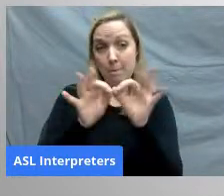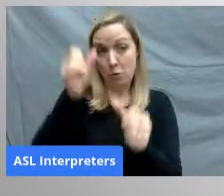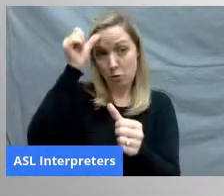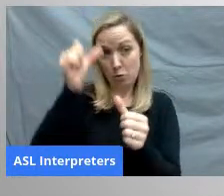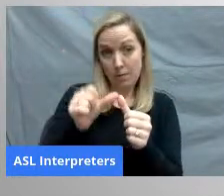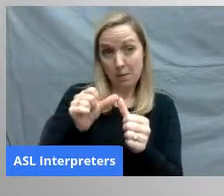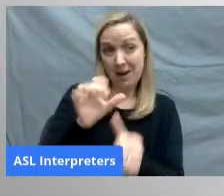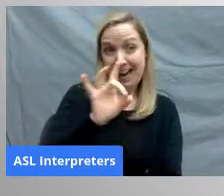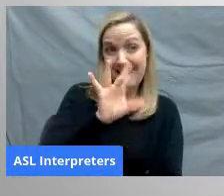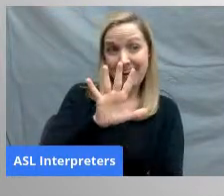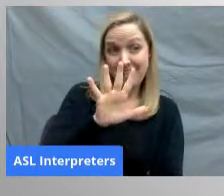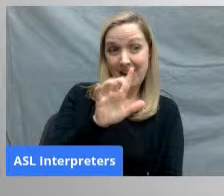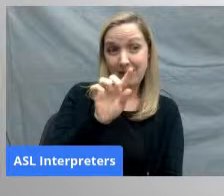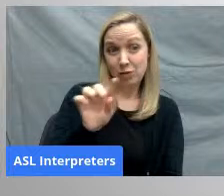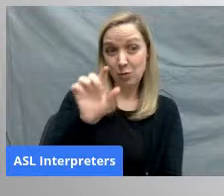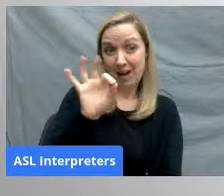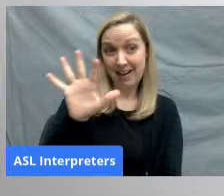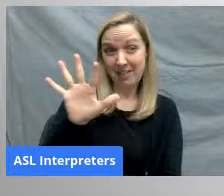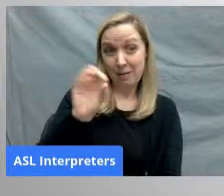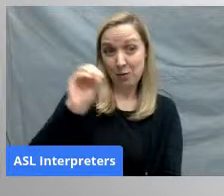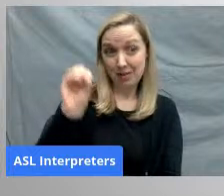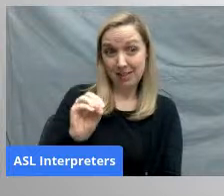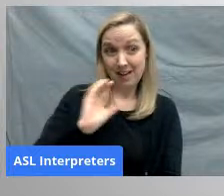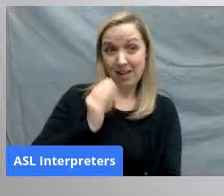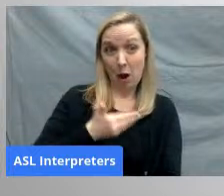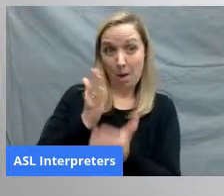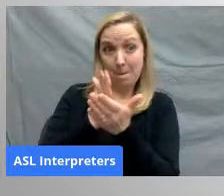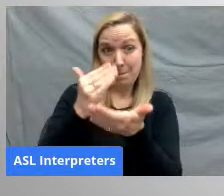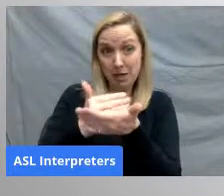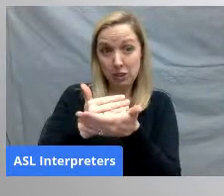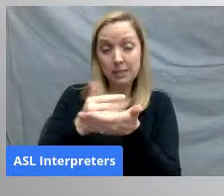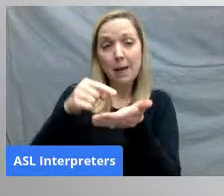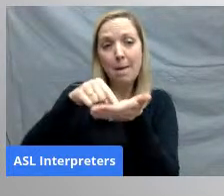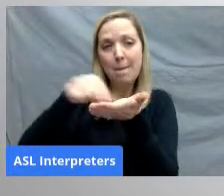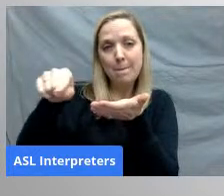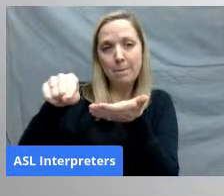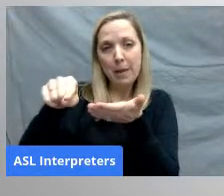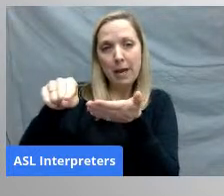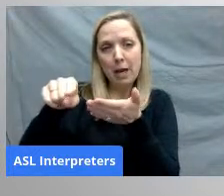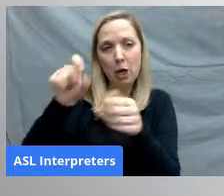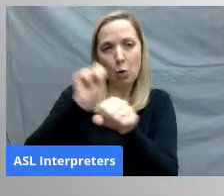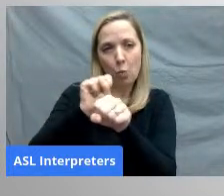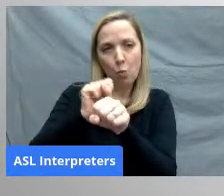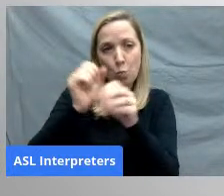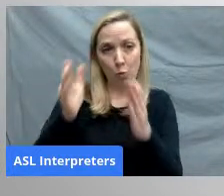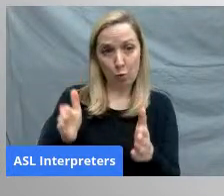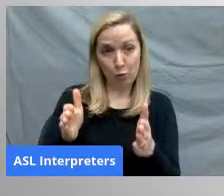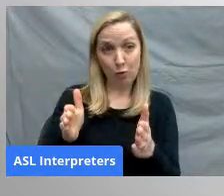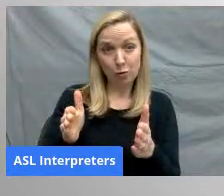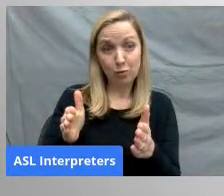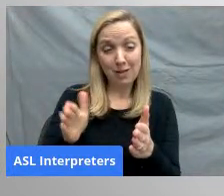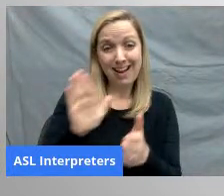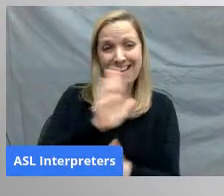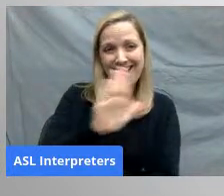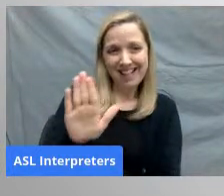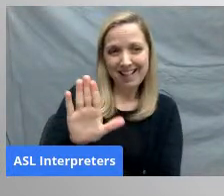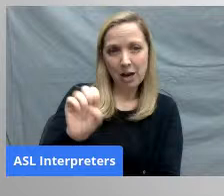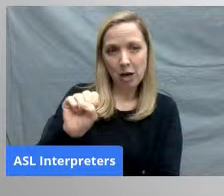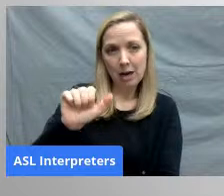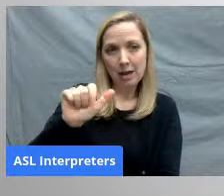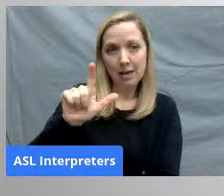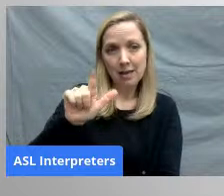85 to 90% of our budget is made up with personnel, salaries, and benefits. And so though we're not face-to-face